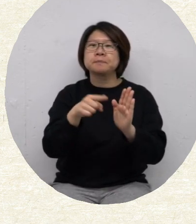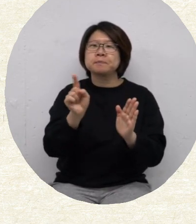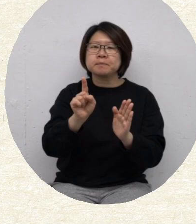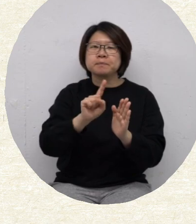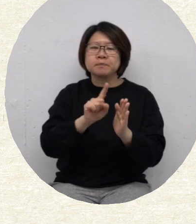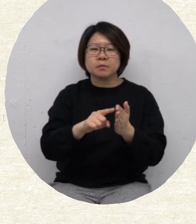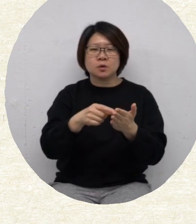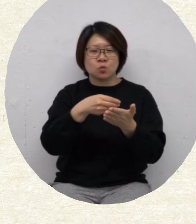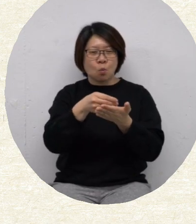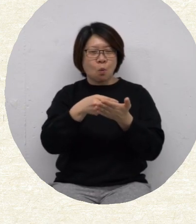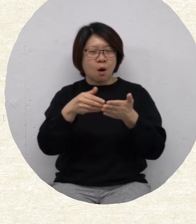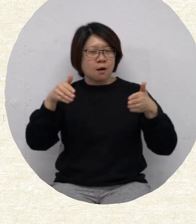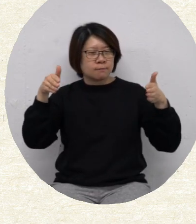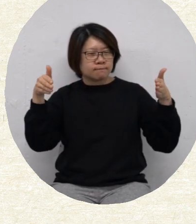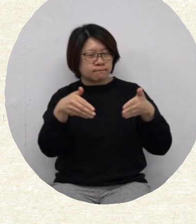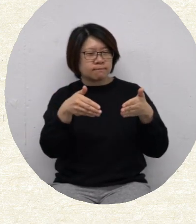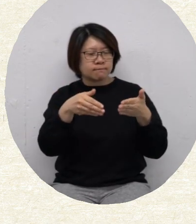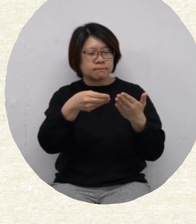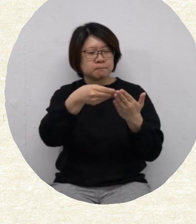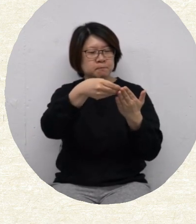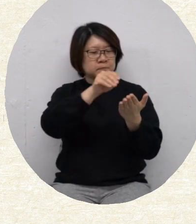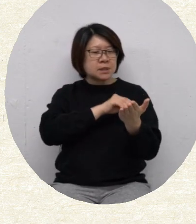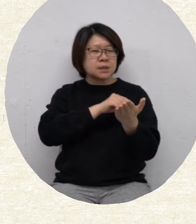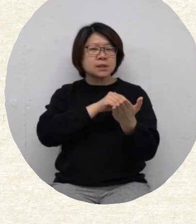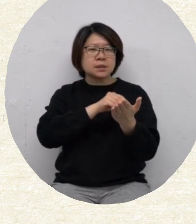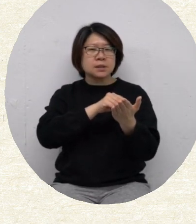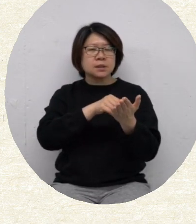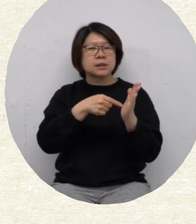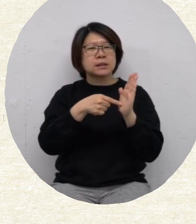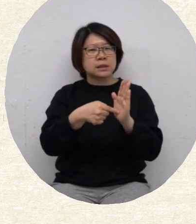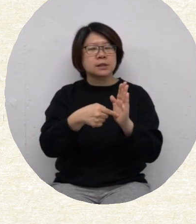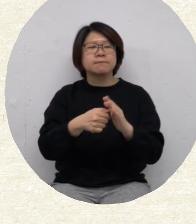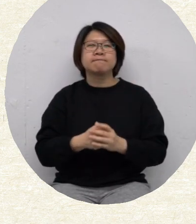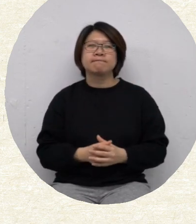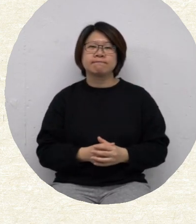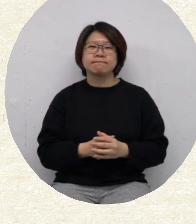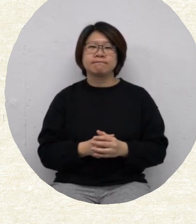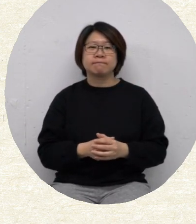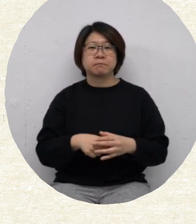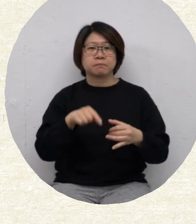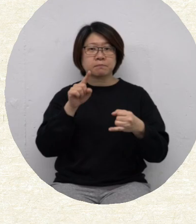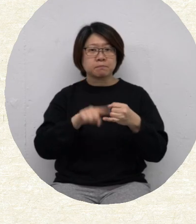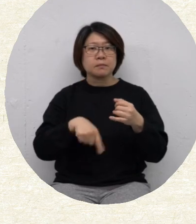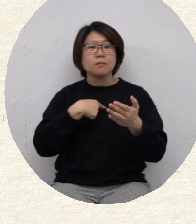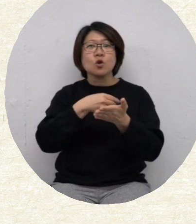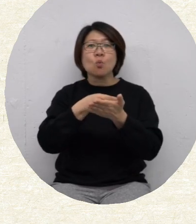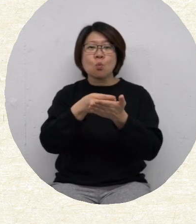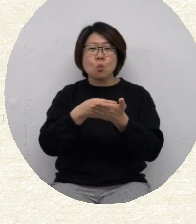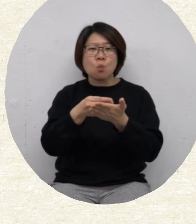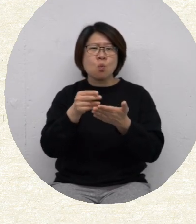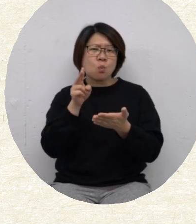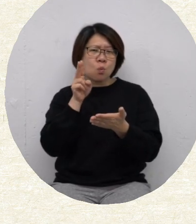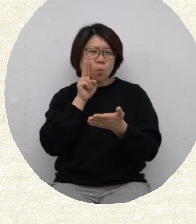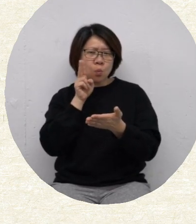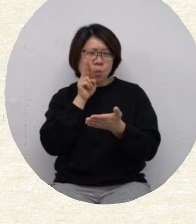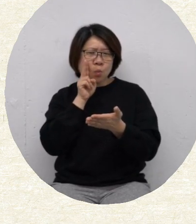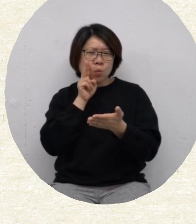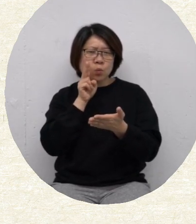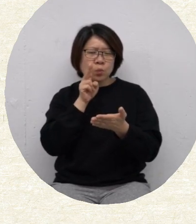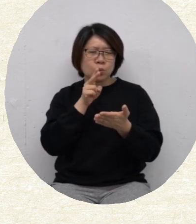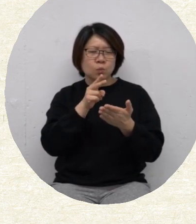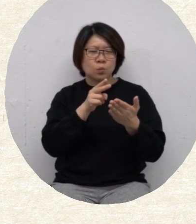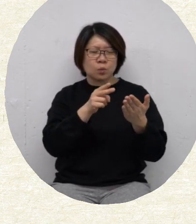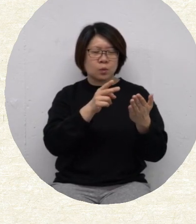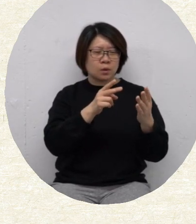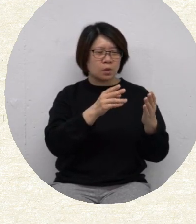books. I was also exploring the structure of these traditional Asian stab-bound books and the idea